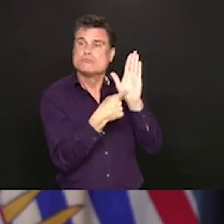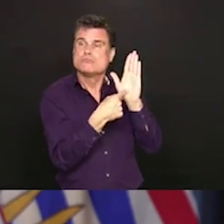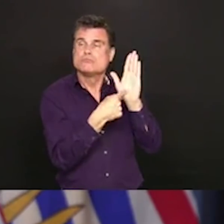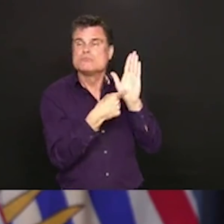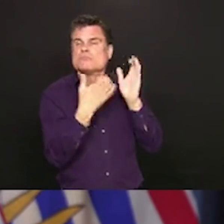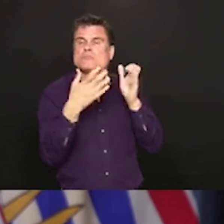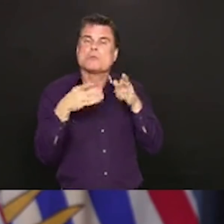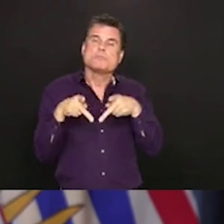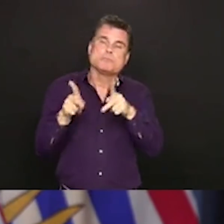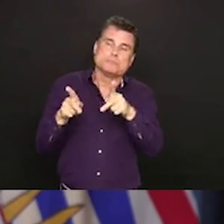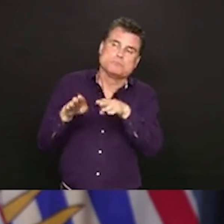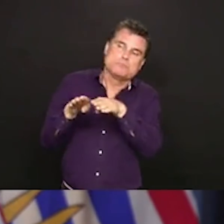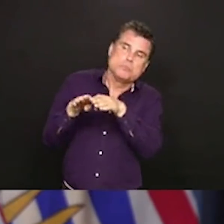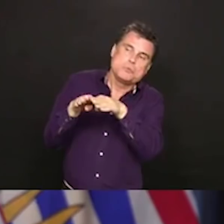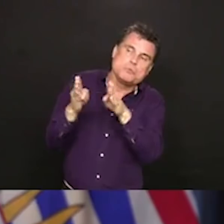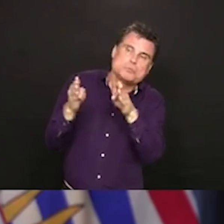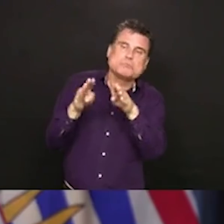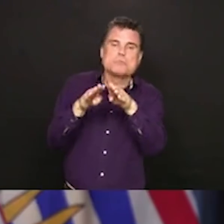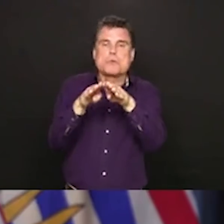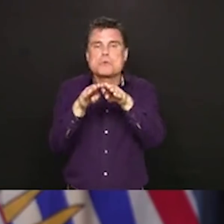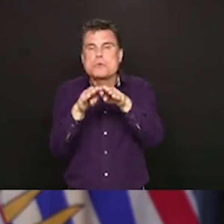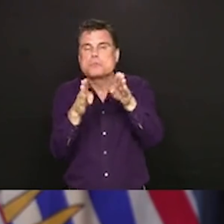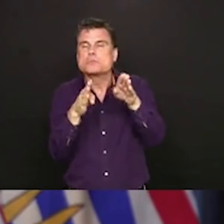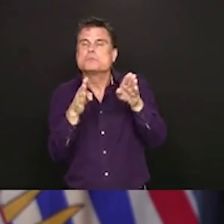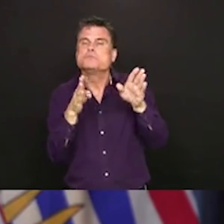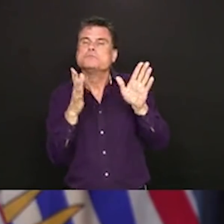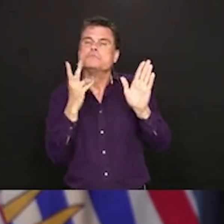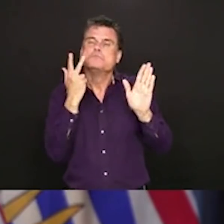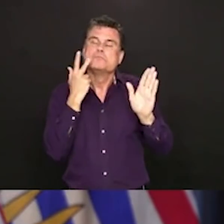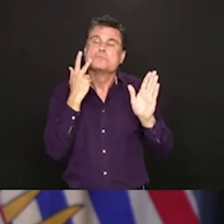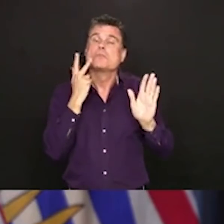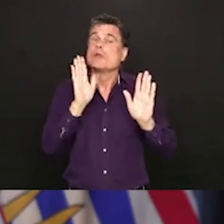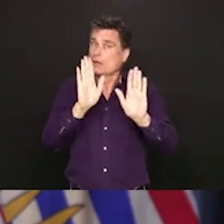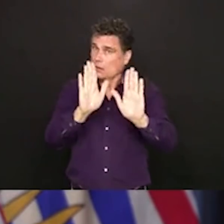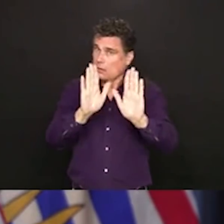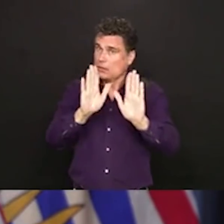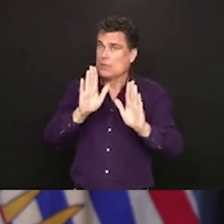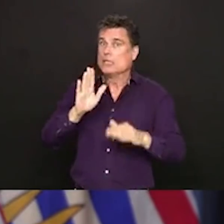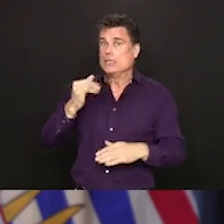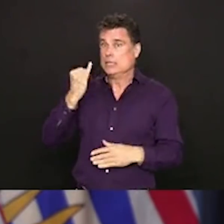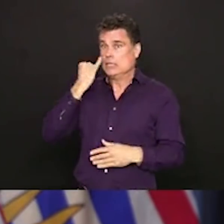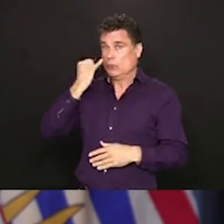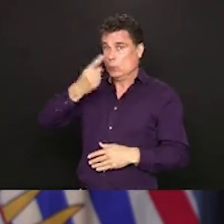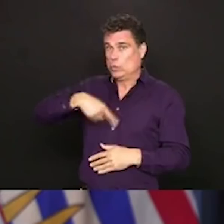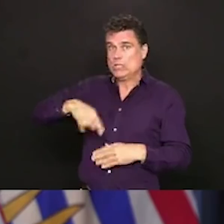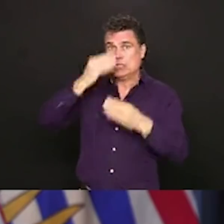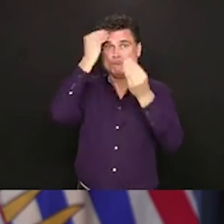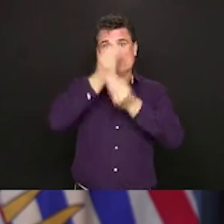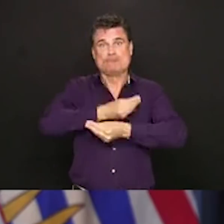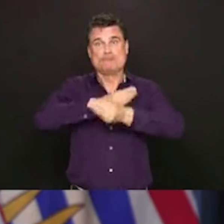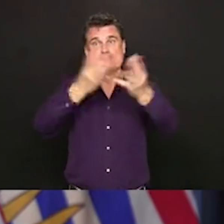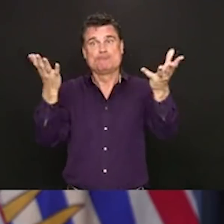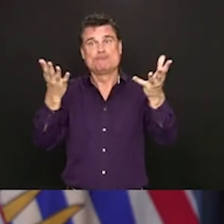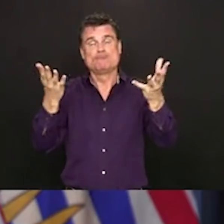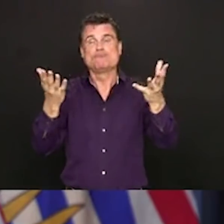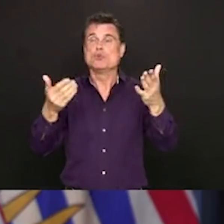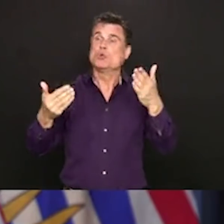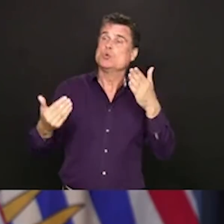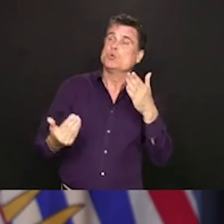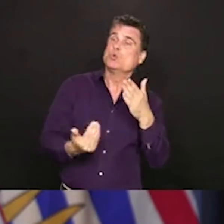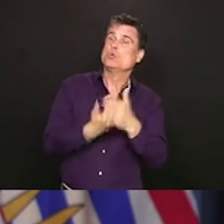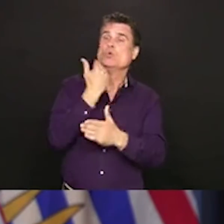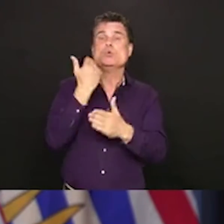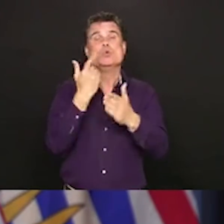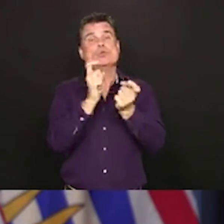some of the important restrictions are things that we have considered in great detail. We have